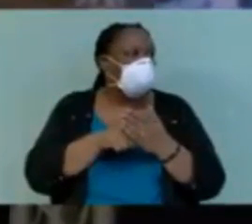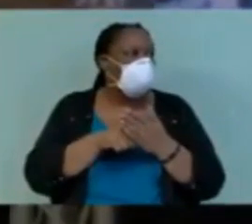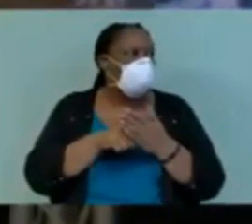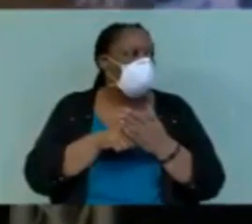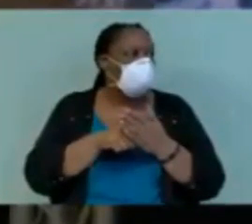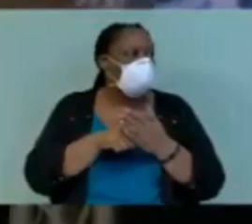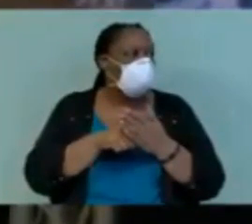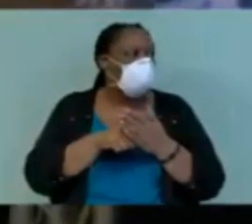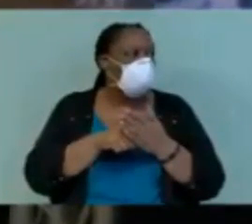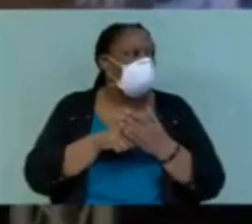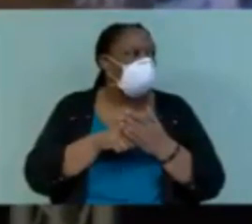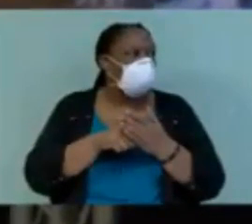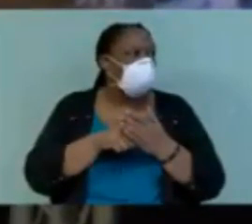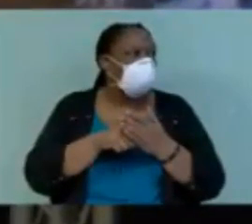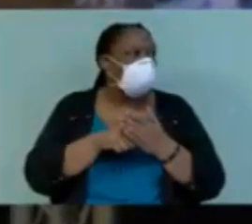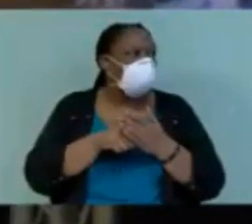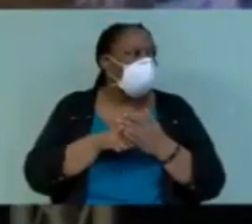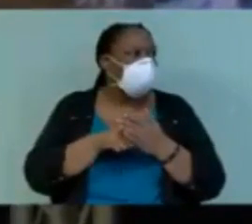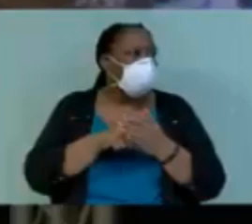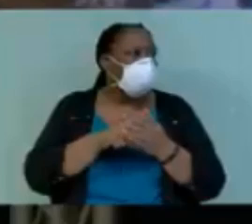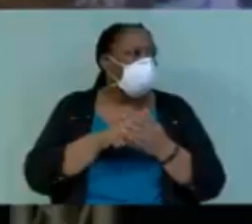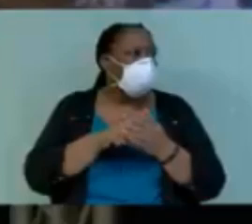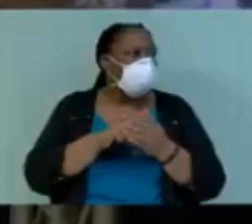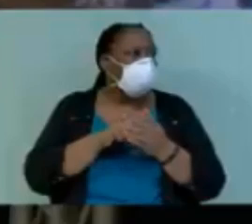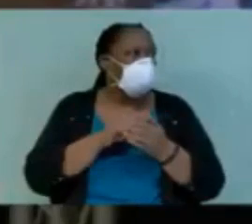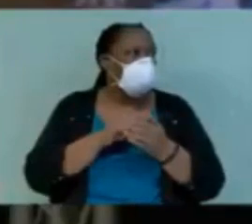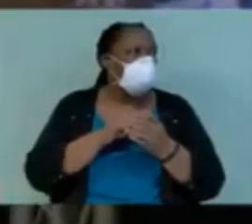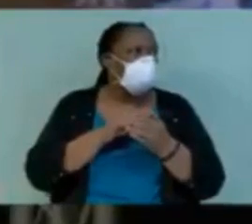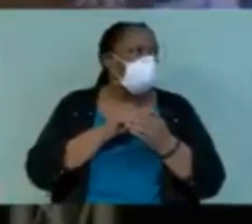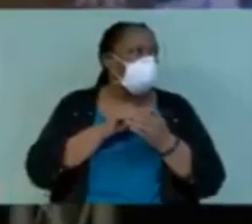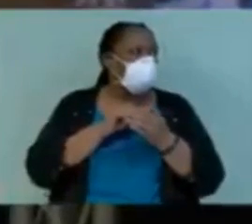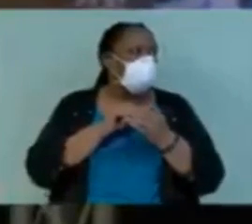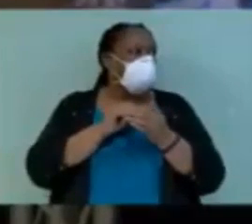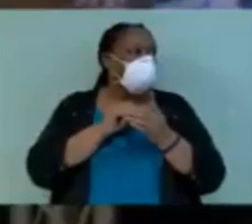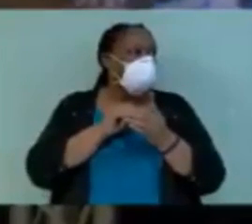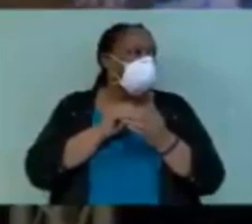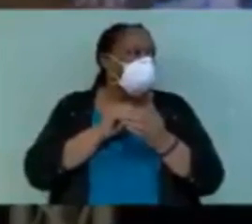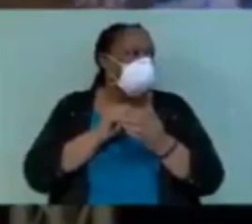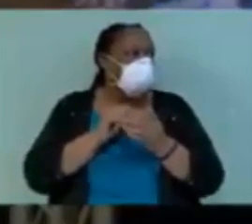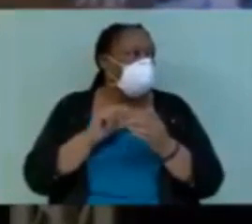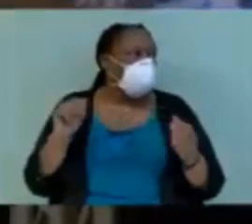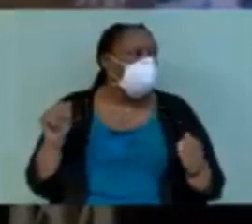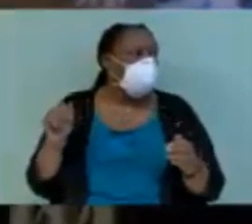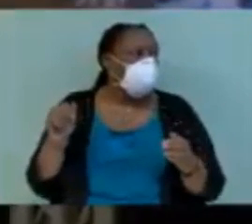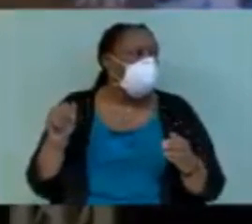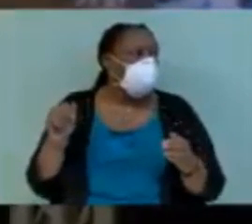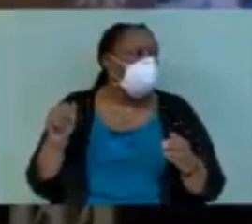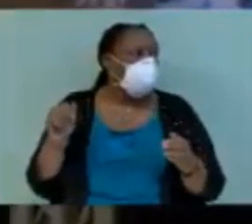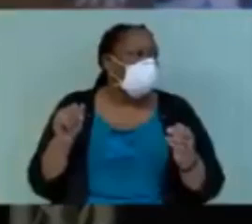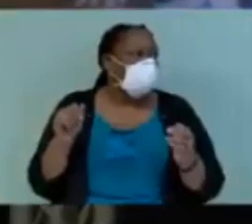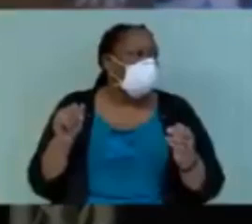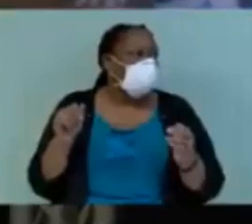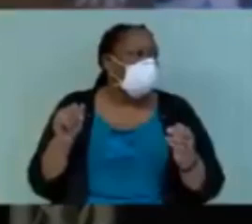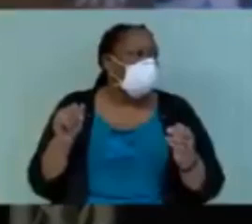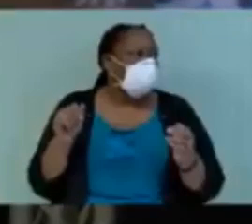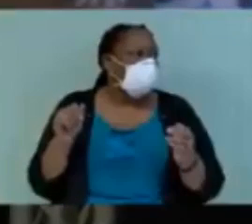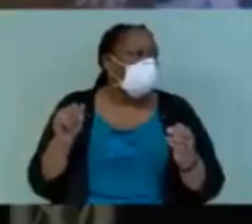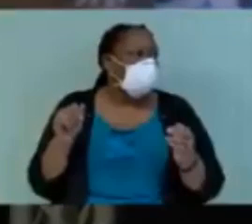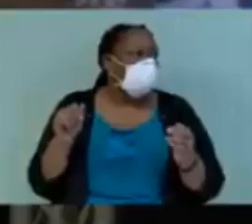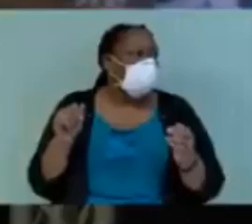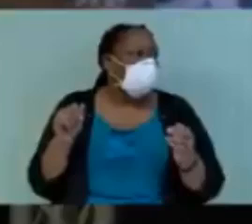partnership. I also want to acknowledge, by way of reading this